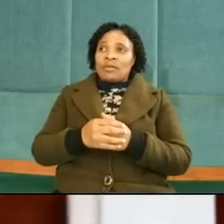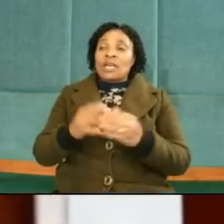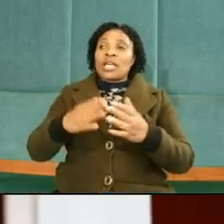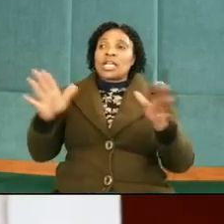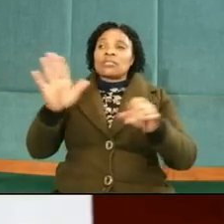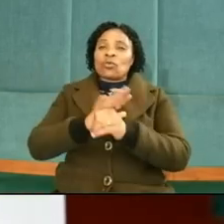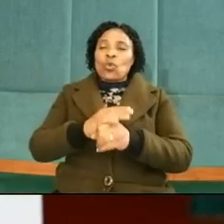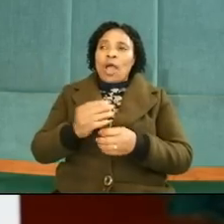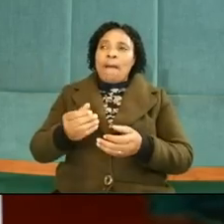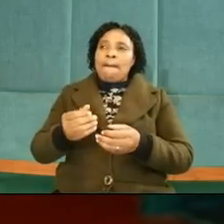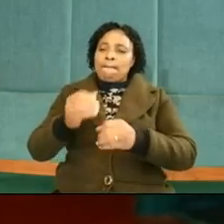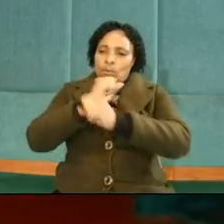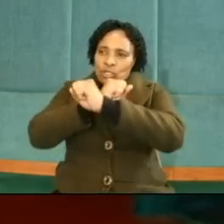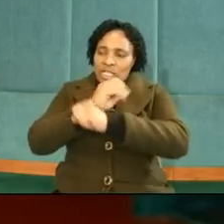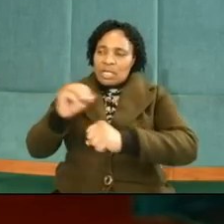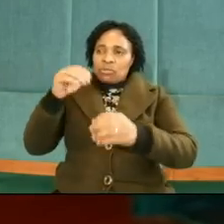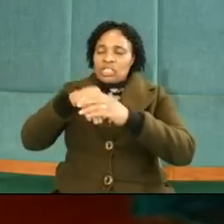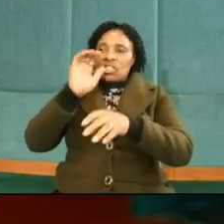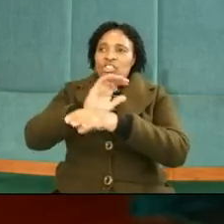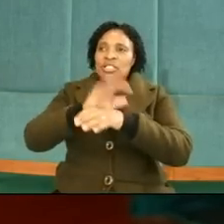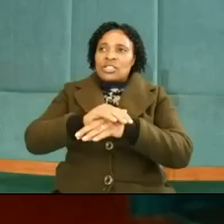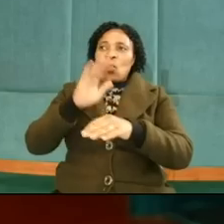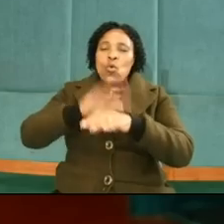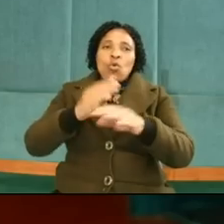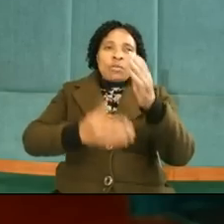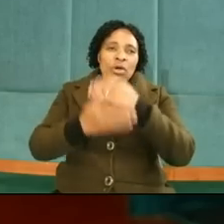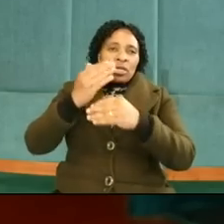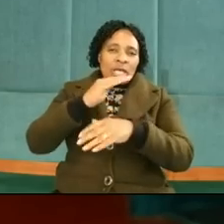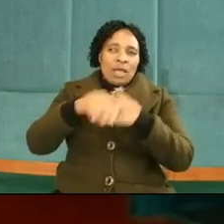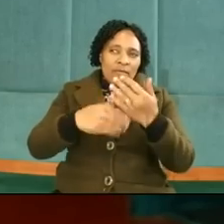are protecting them here in the church. Good morning, everybody.